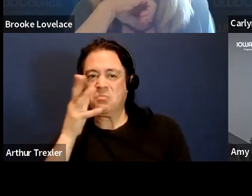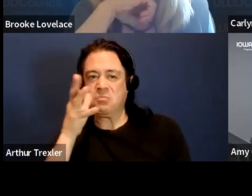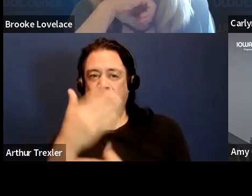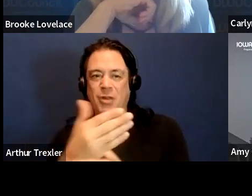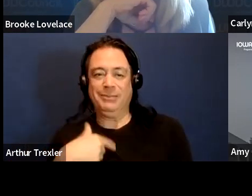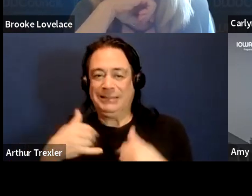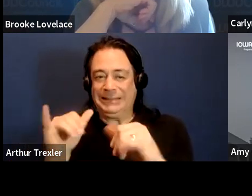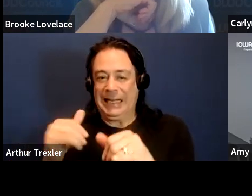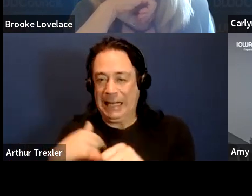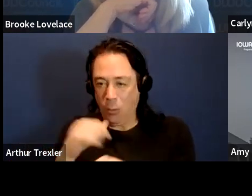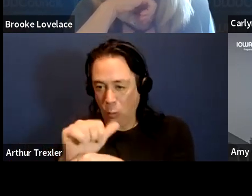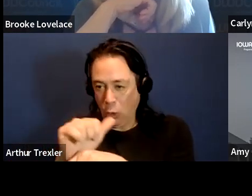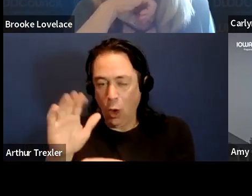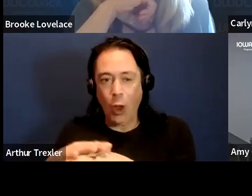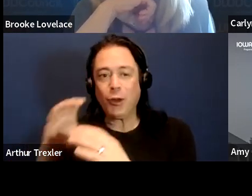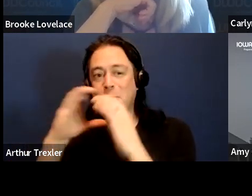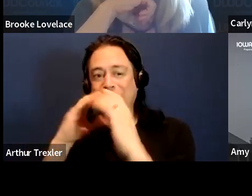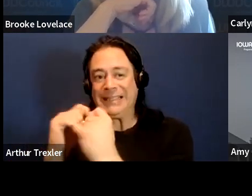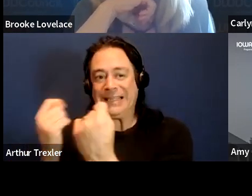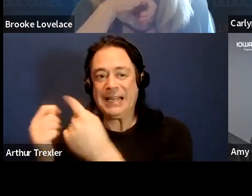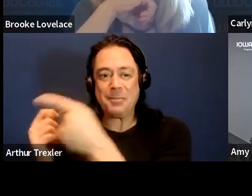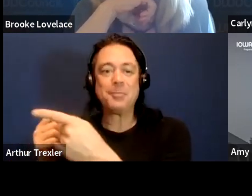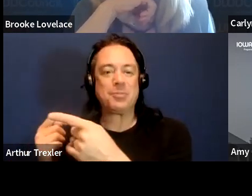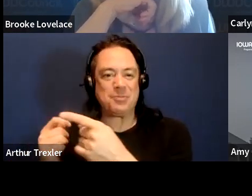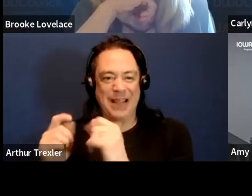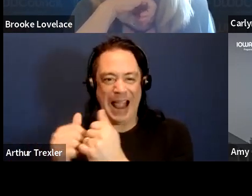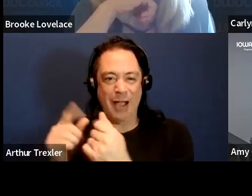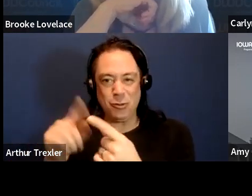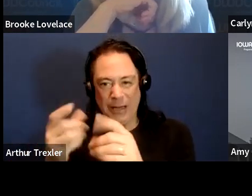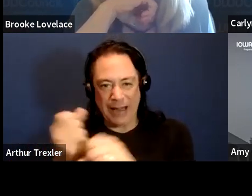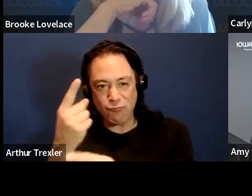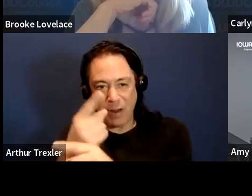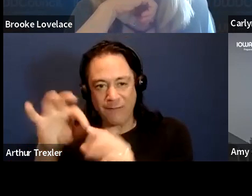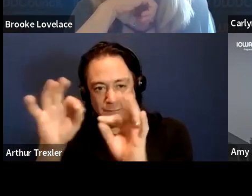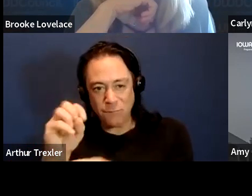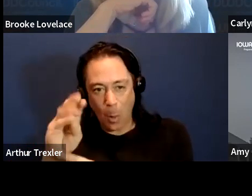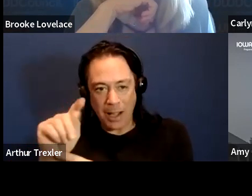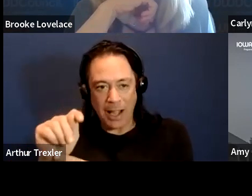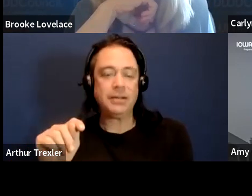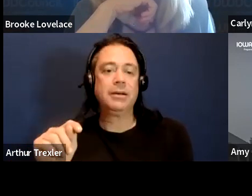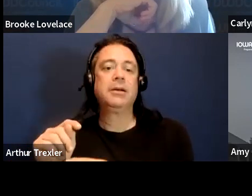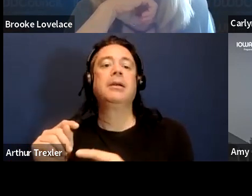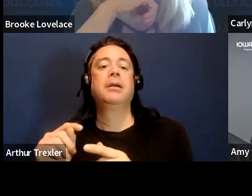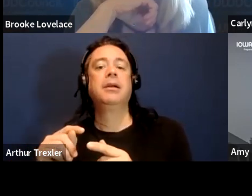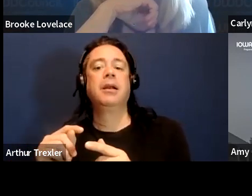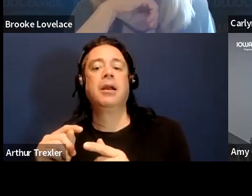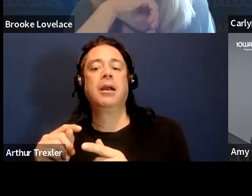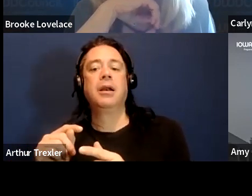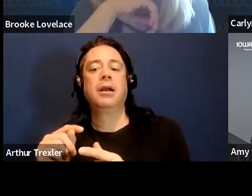still working with the communications team on getting it formatted in a so